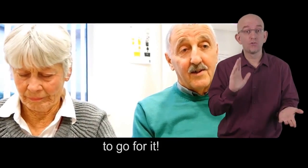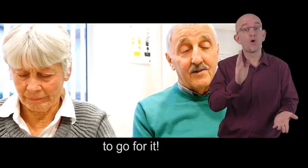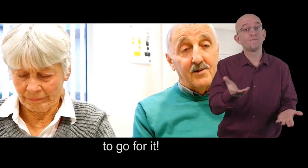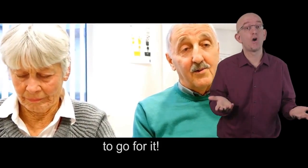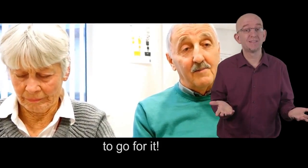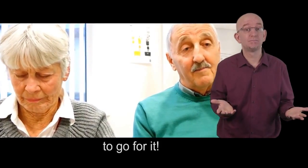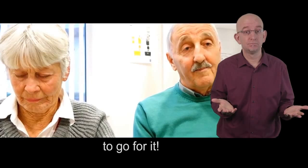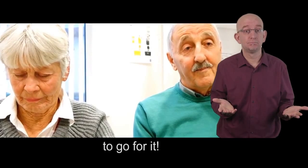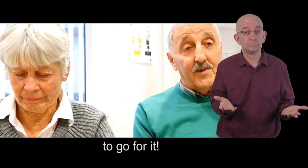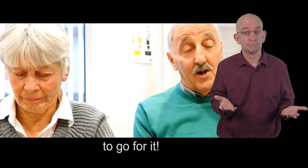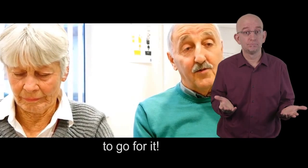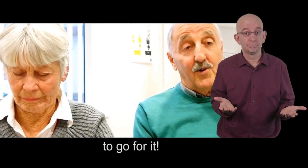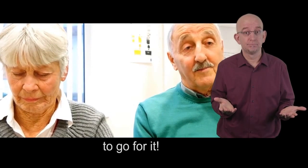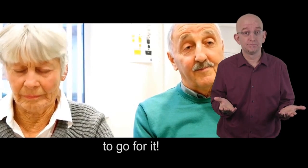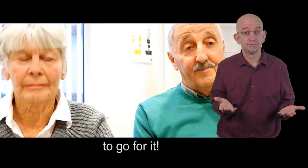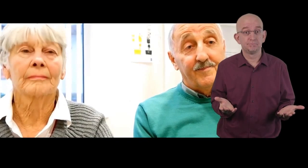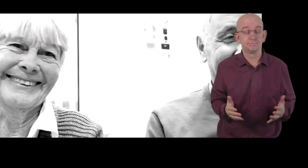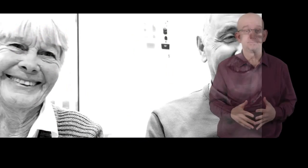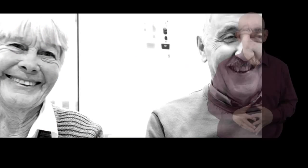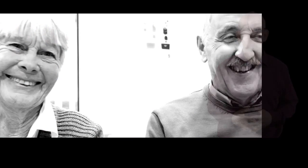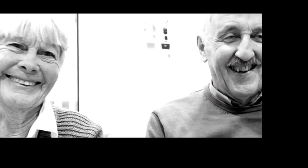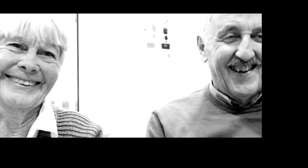to go for it